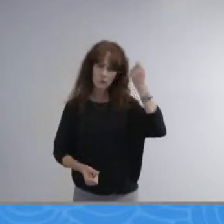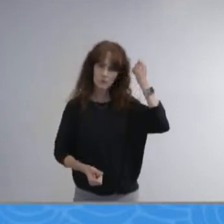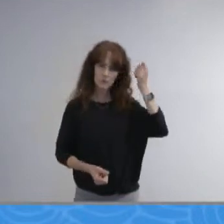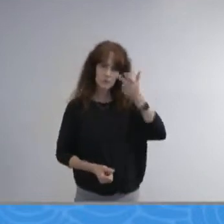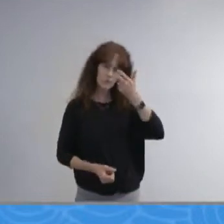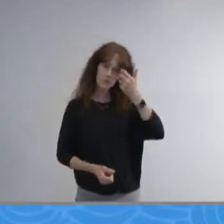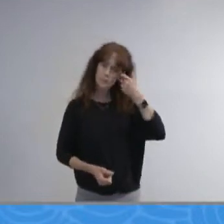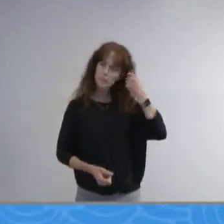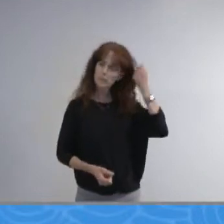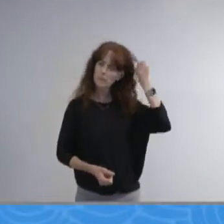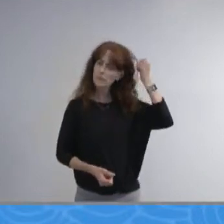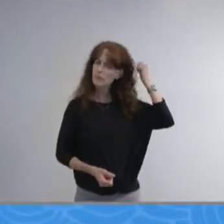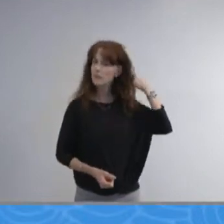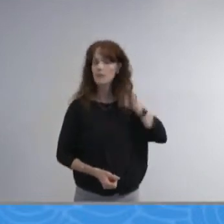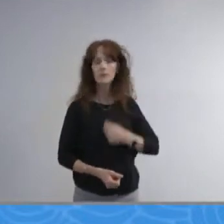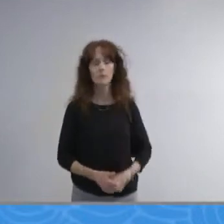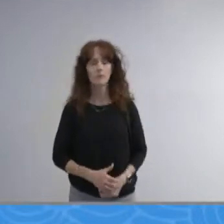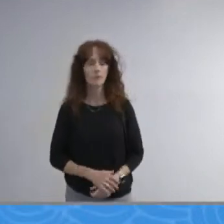Diana?